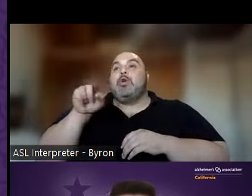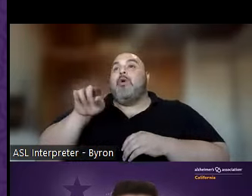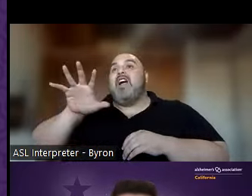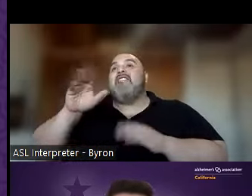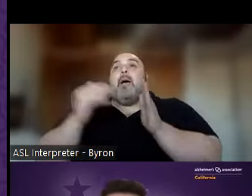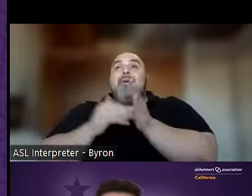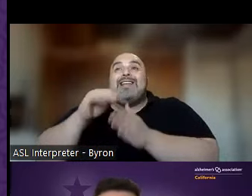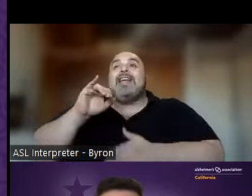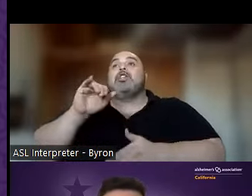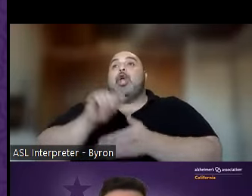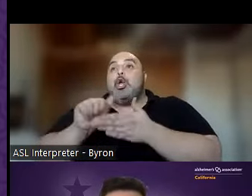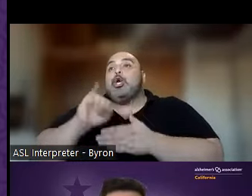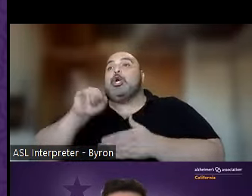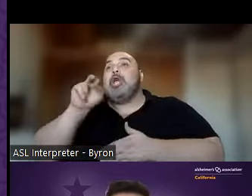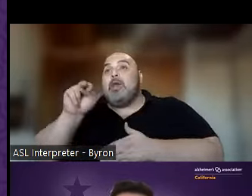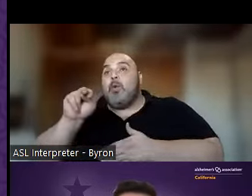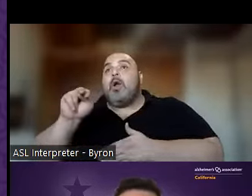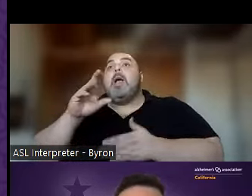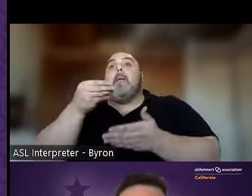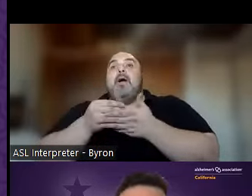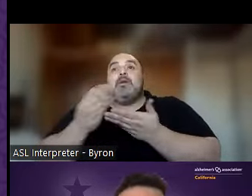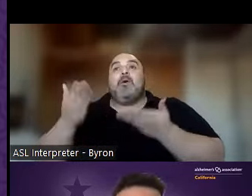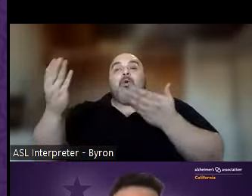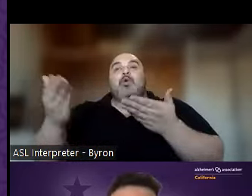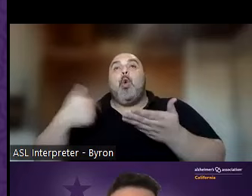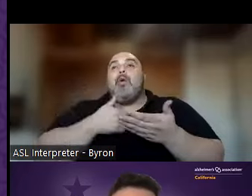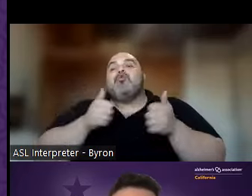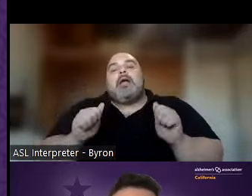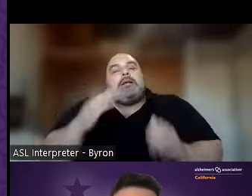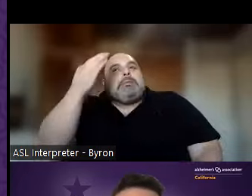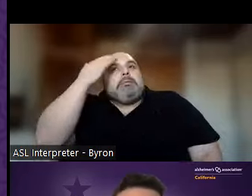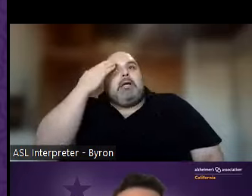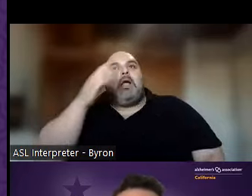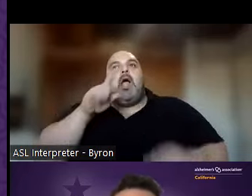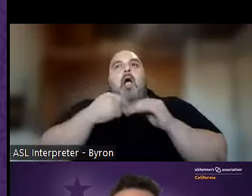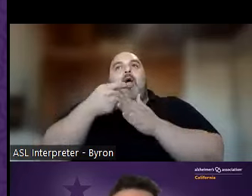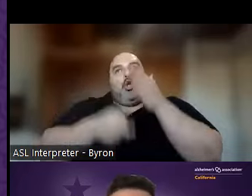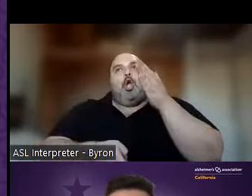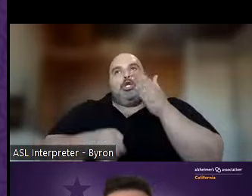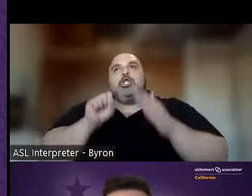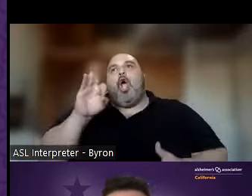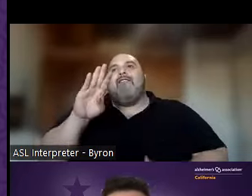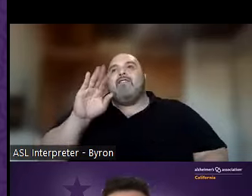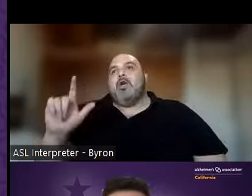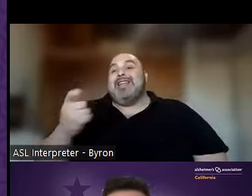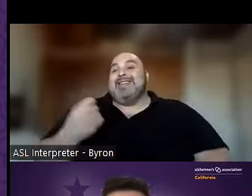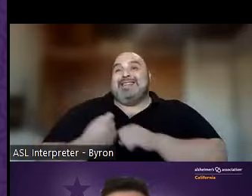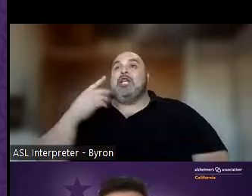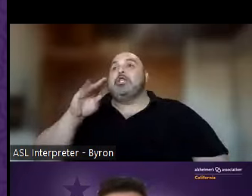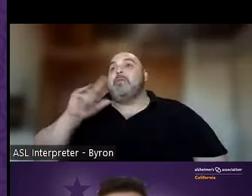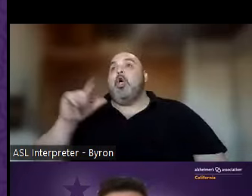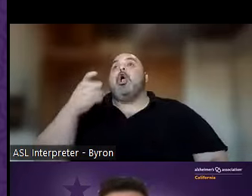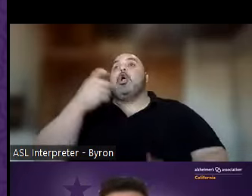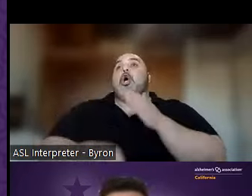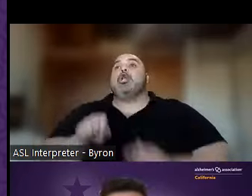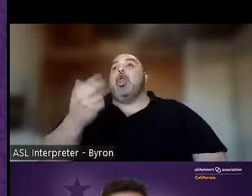the January budget proposal by the governor, we're trying to be as mindful as possible about cost of the bill. Last year's bill cost